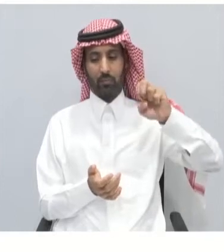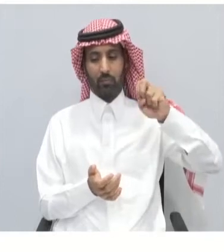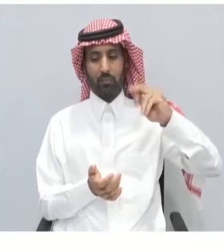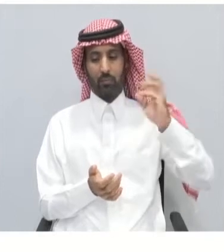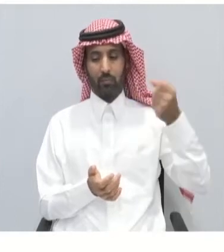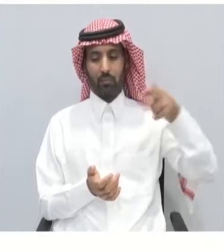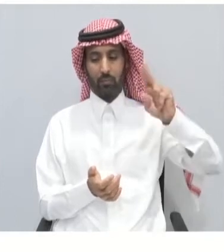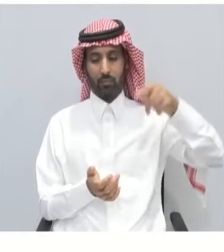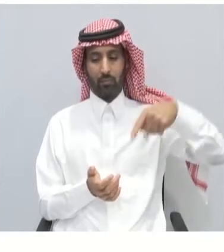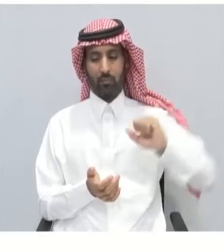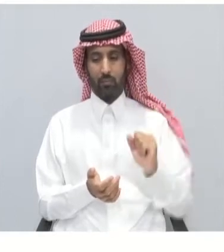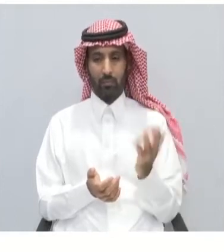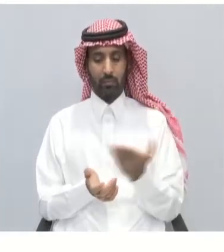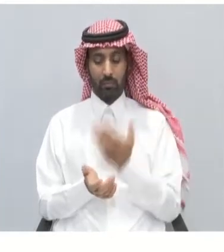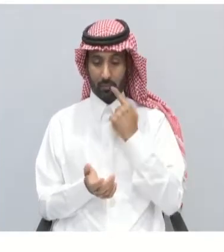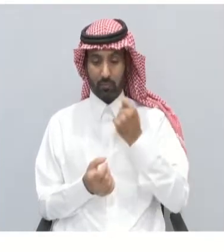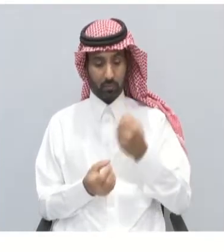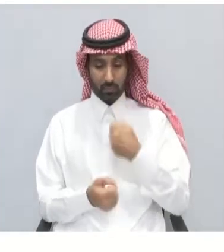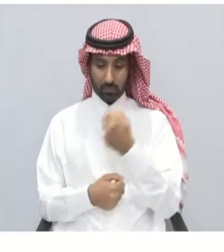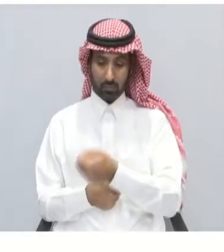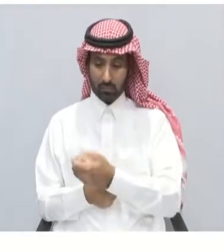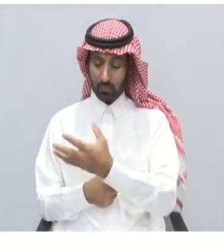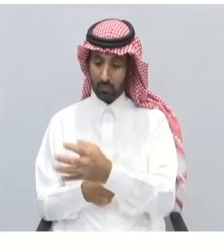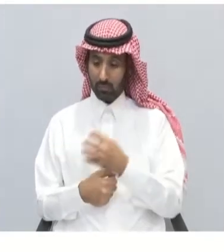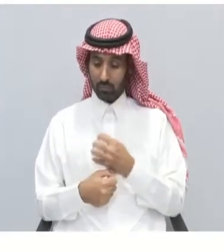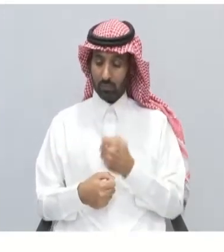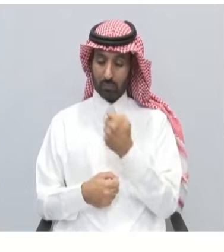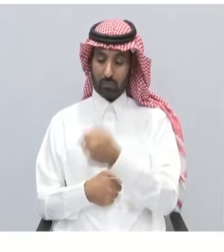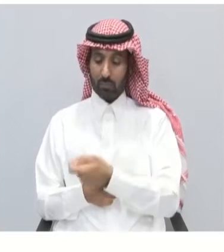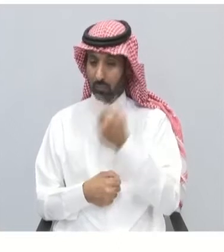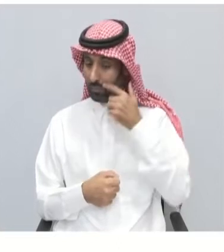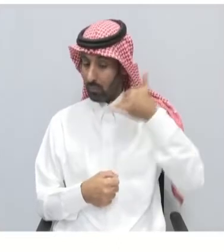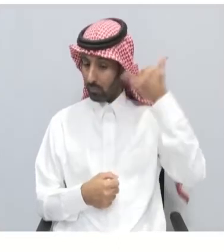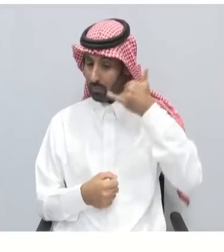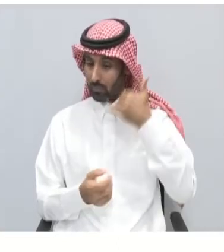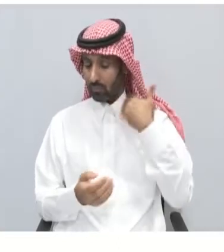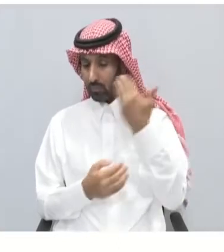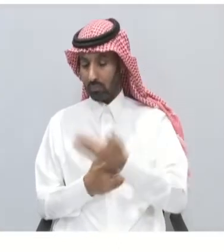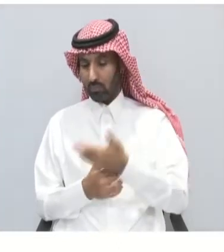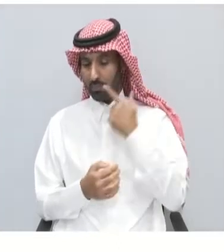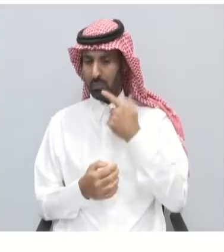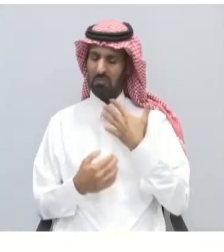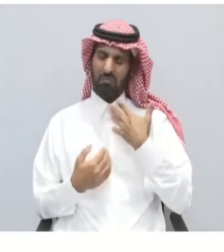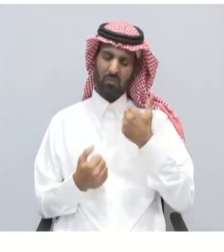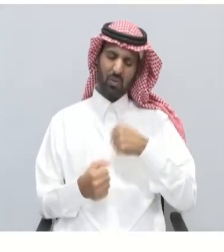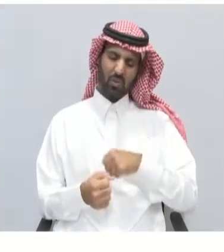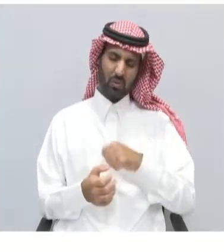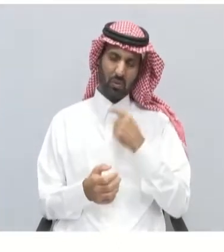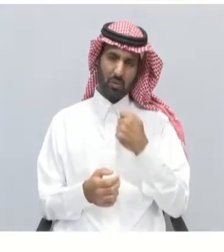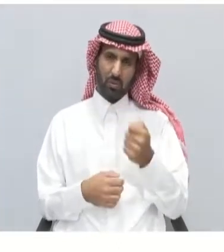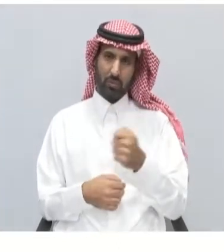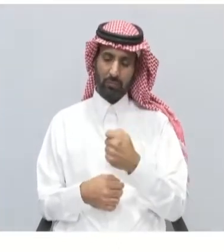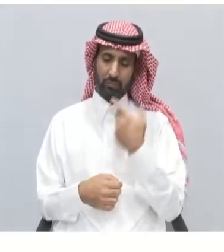Excellent. Think about it. Give back. Call up. Give up. Let's